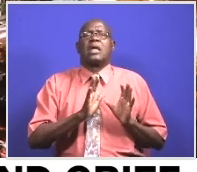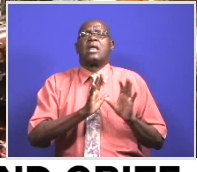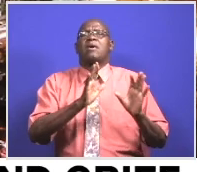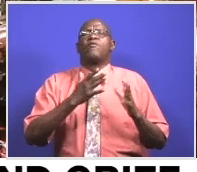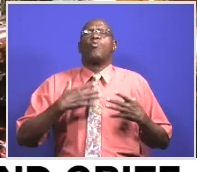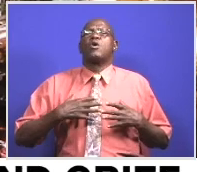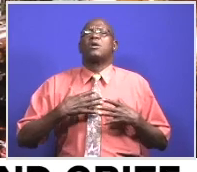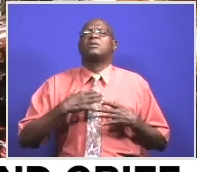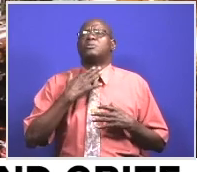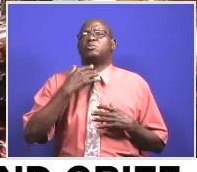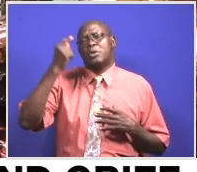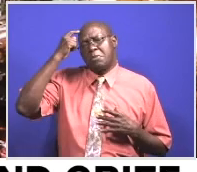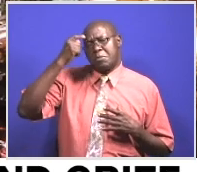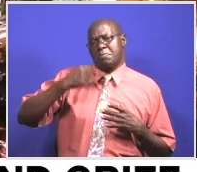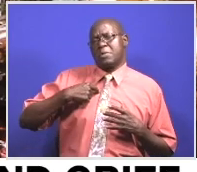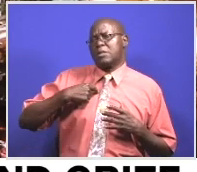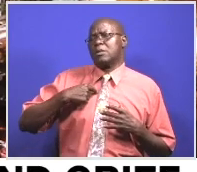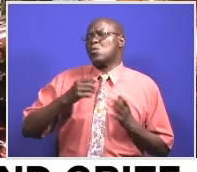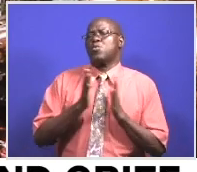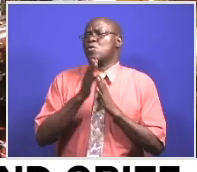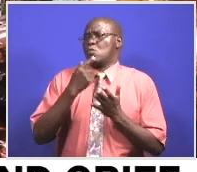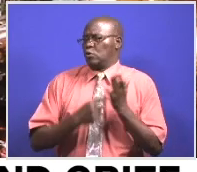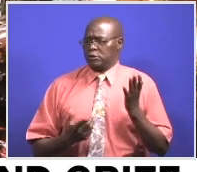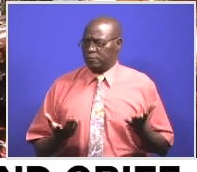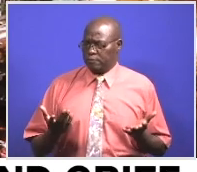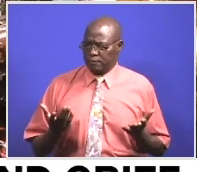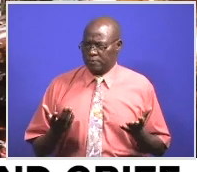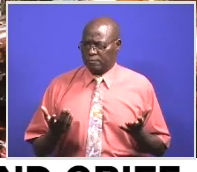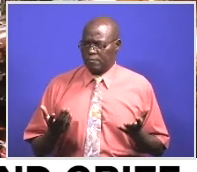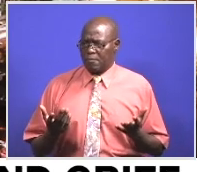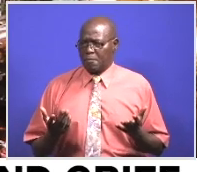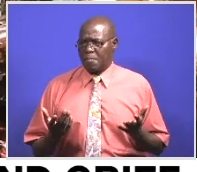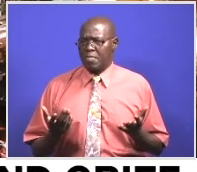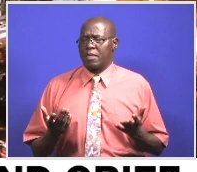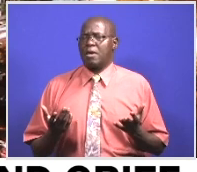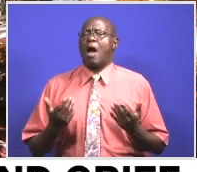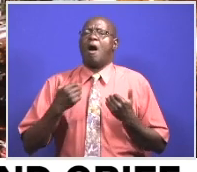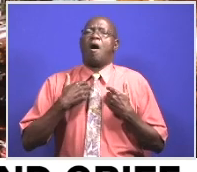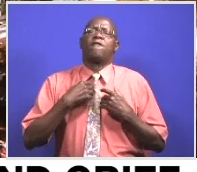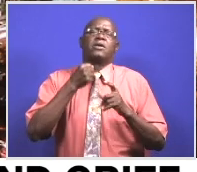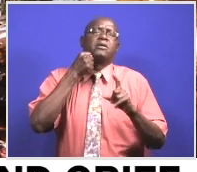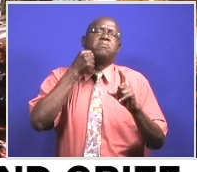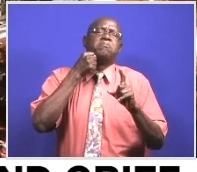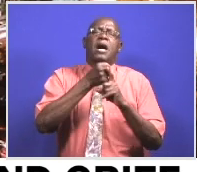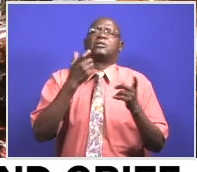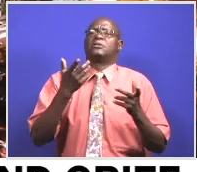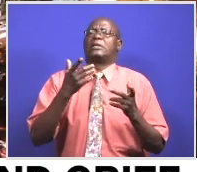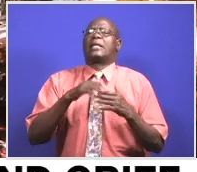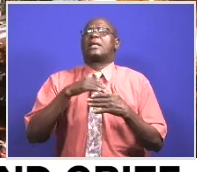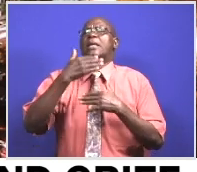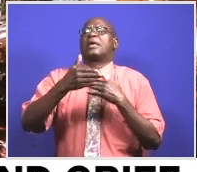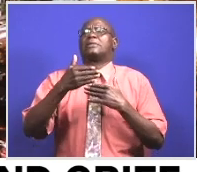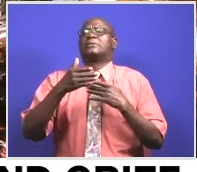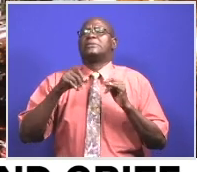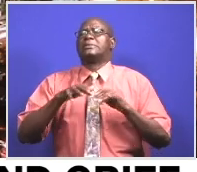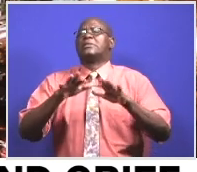remember about me? I want people to remember that I made an impact. I impacted the next generation. Not to